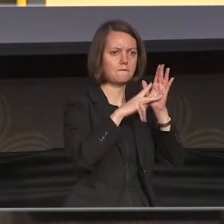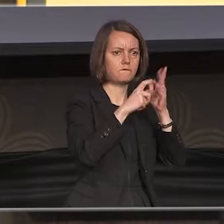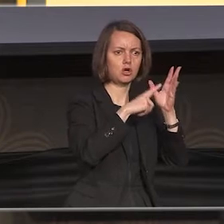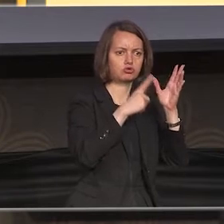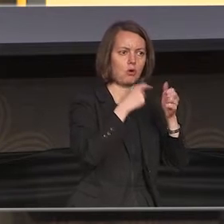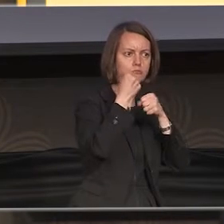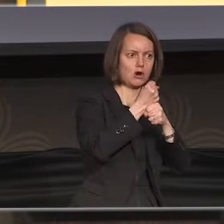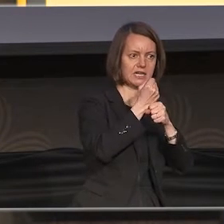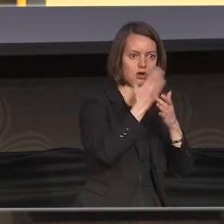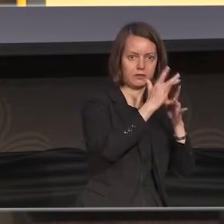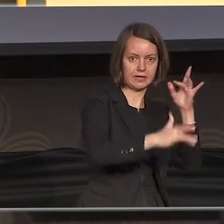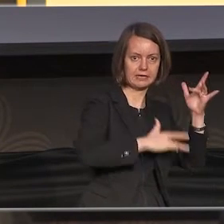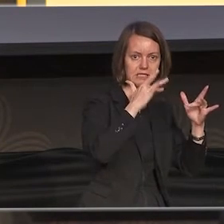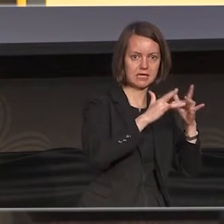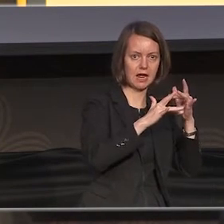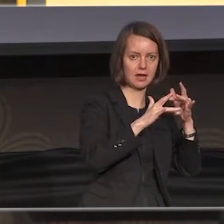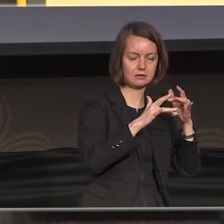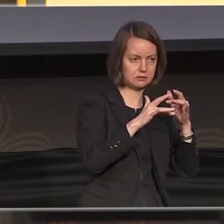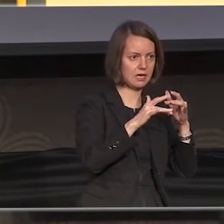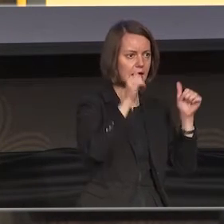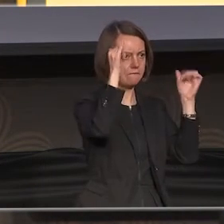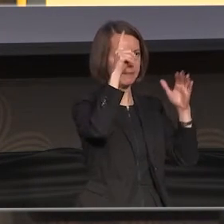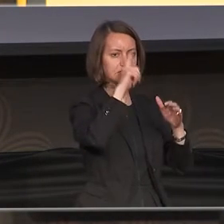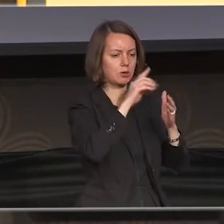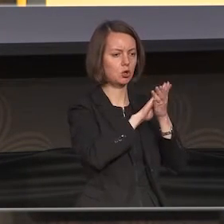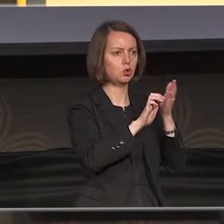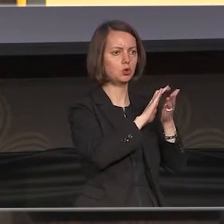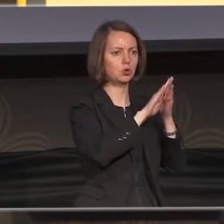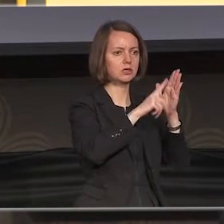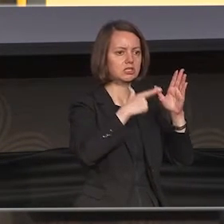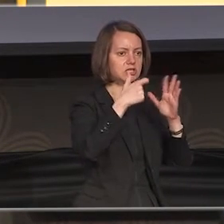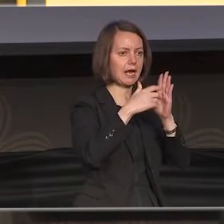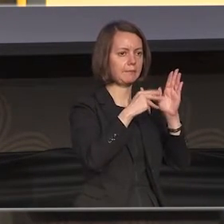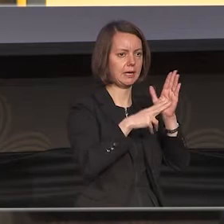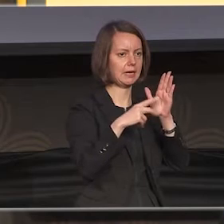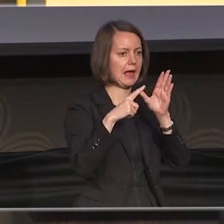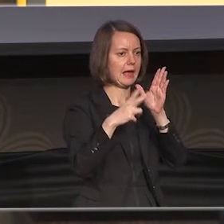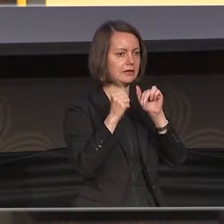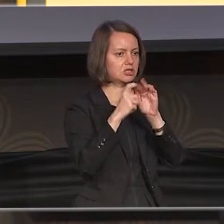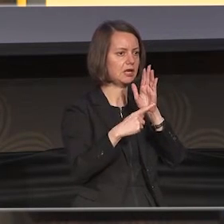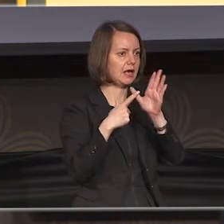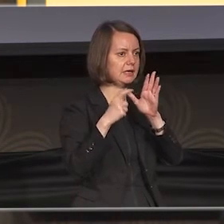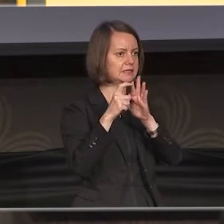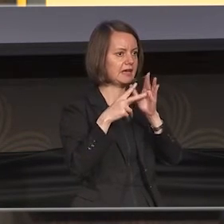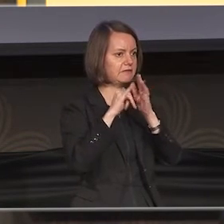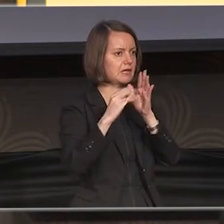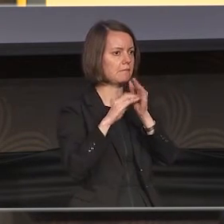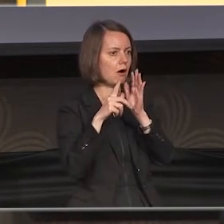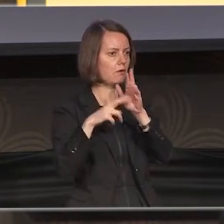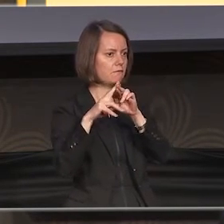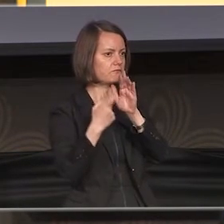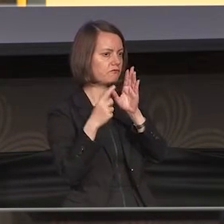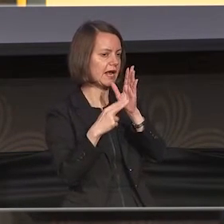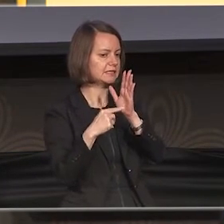and this gained global momentum with key celebrities such as Hugh Jackman, Angela Davis and Michael Franti amongst the thousands of